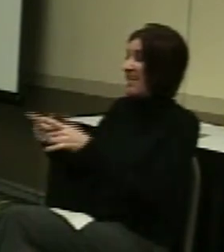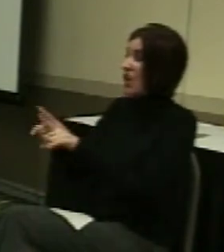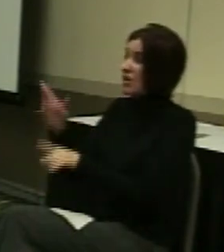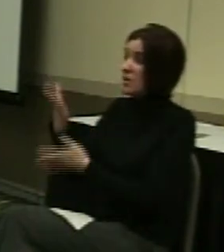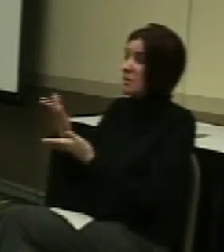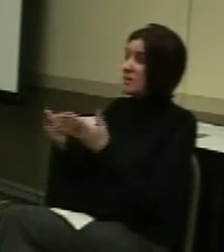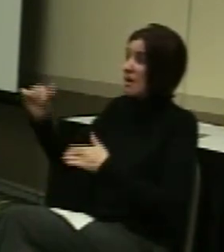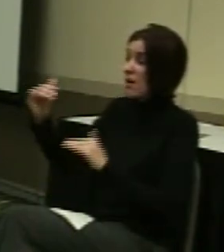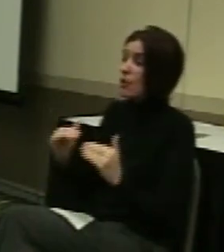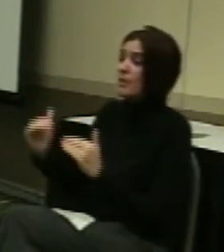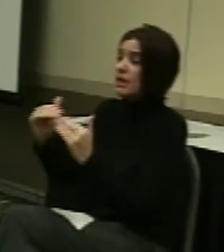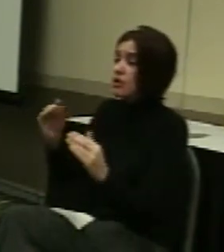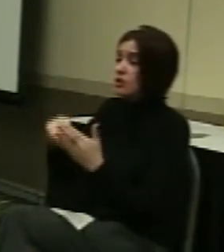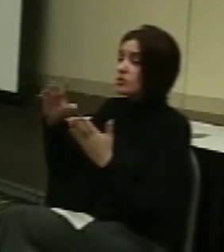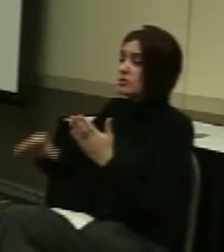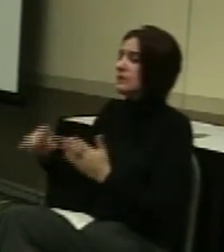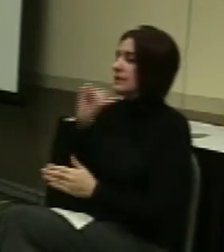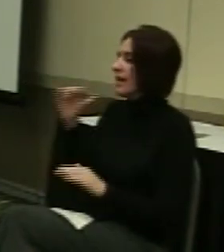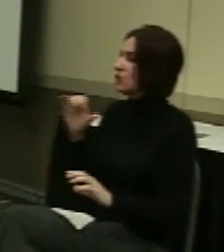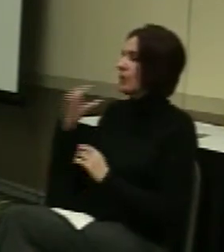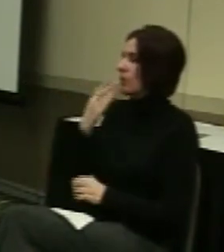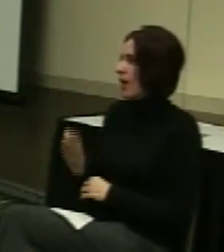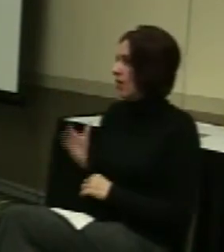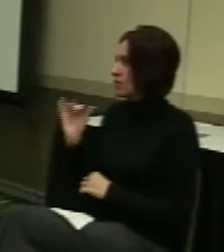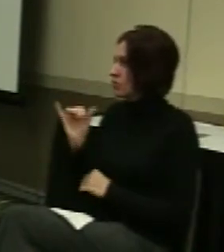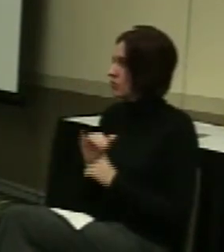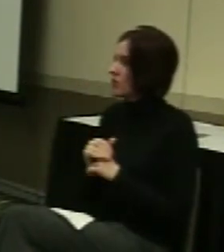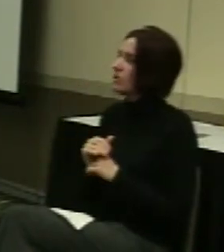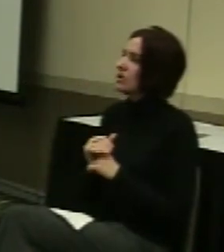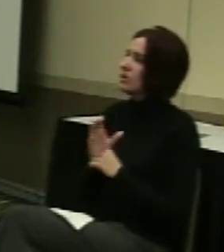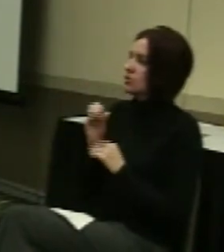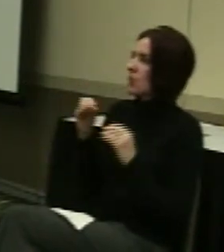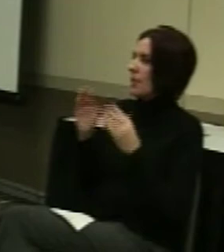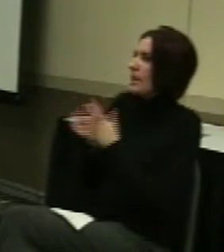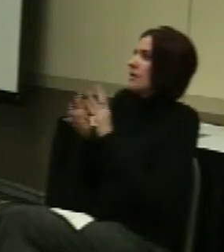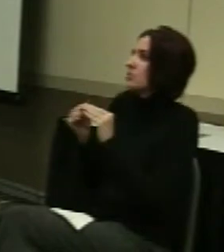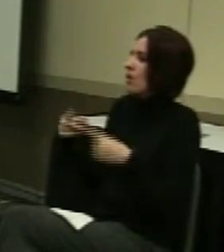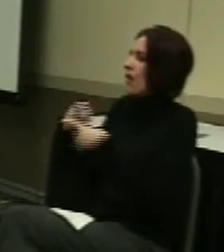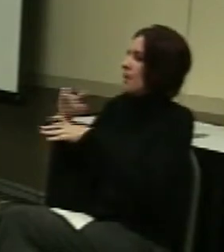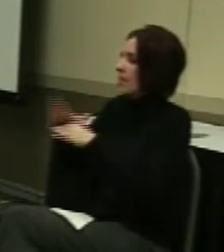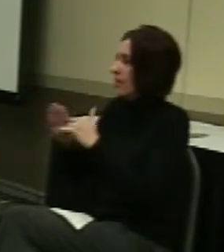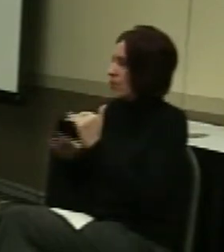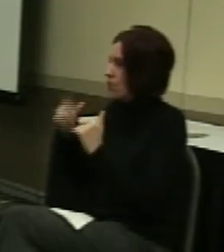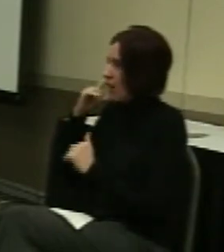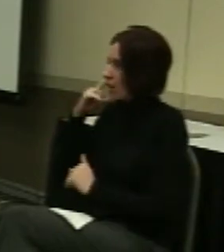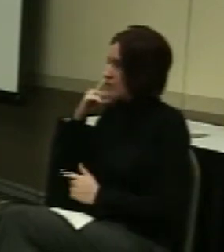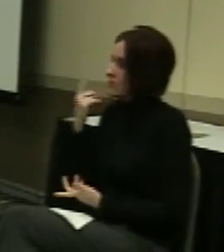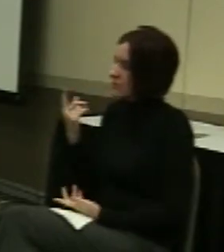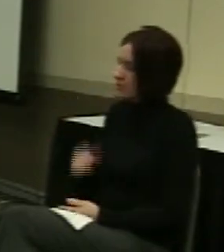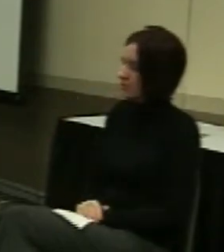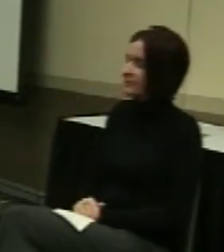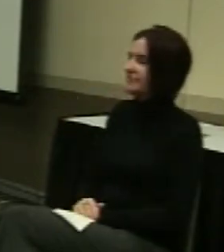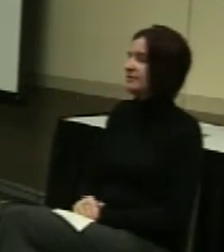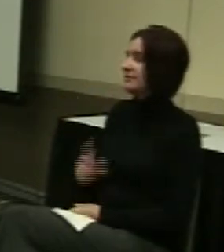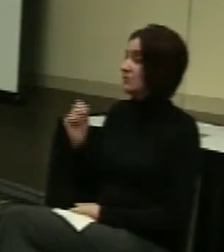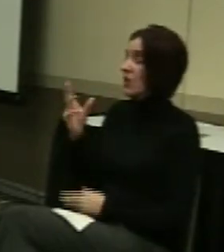my goodness, I never realized that one. So it's actually more complicated than you thought. So the other can happen as well, that when I